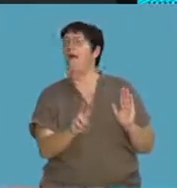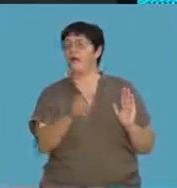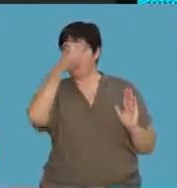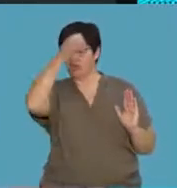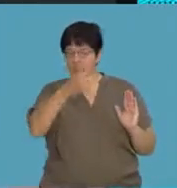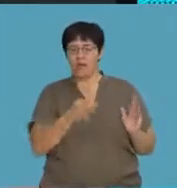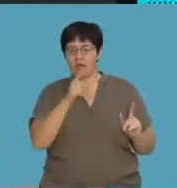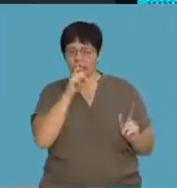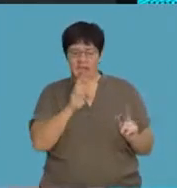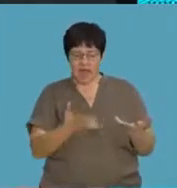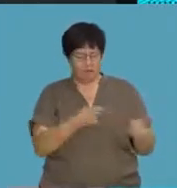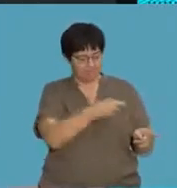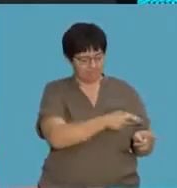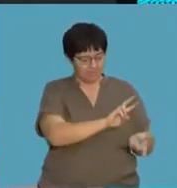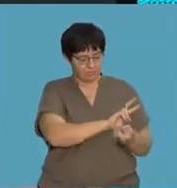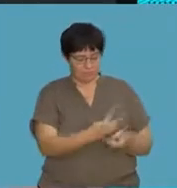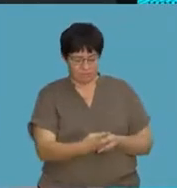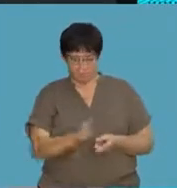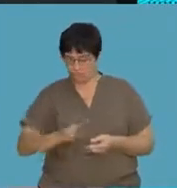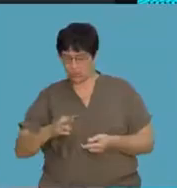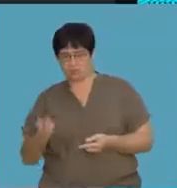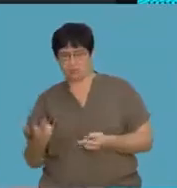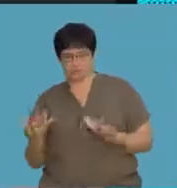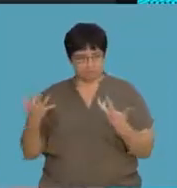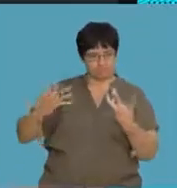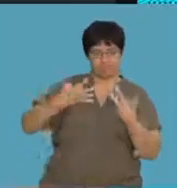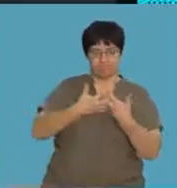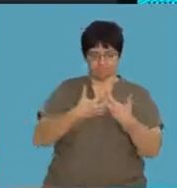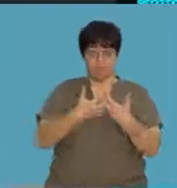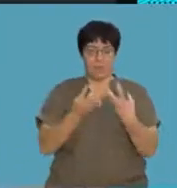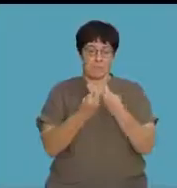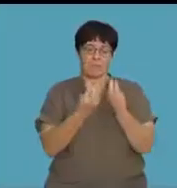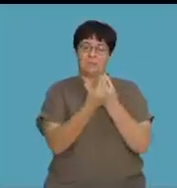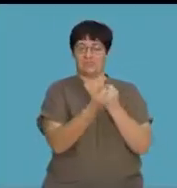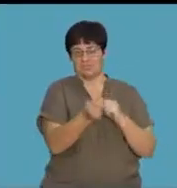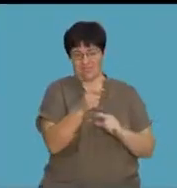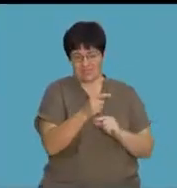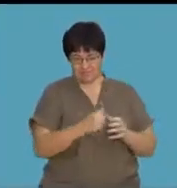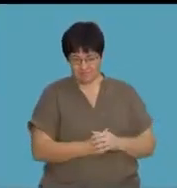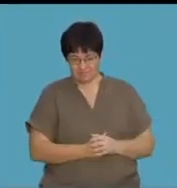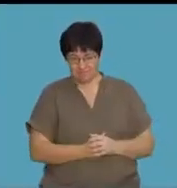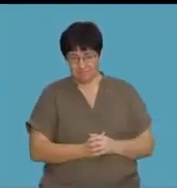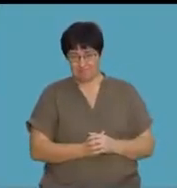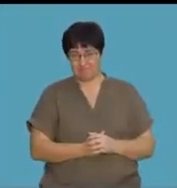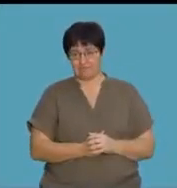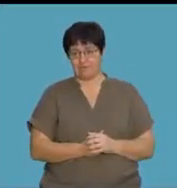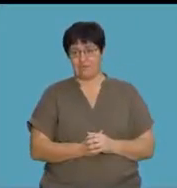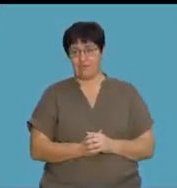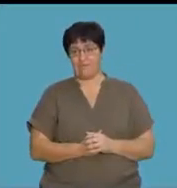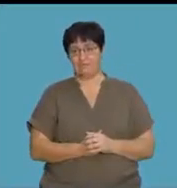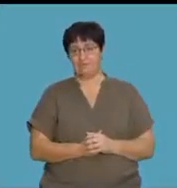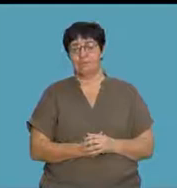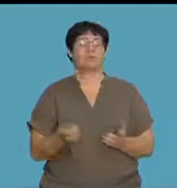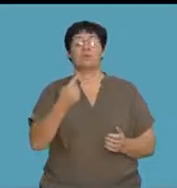phase of matter fits into the broader matter and materials knowledge area. Right. Okay. So we